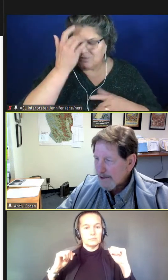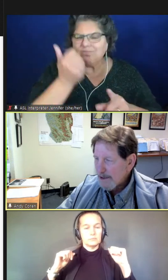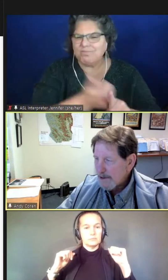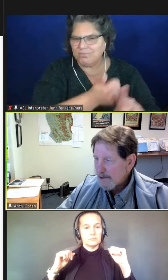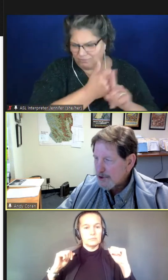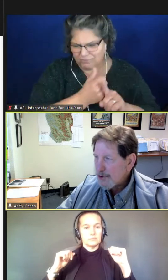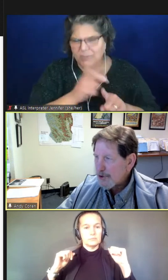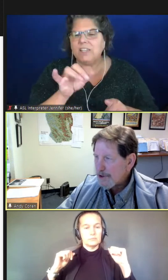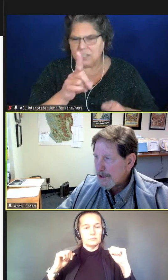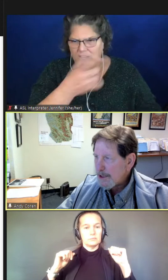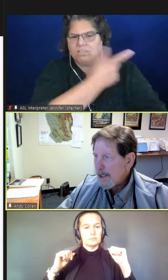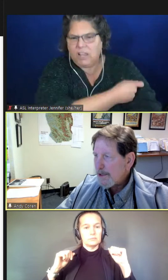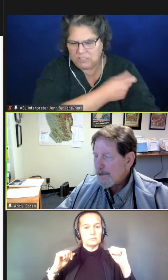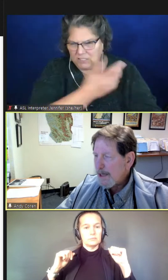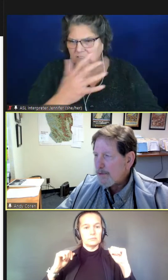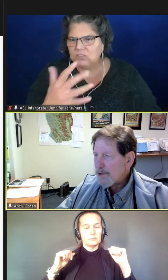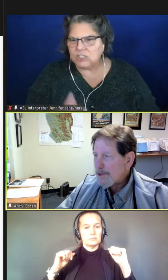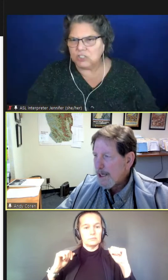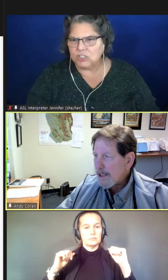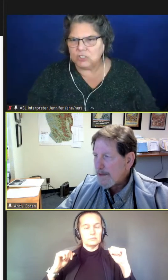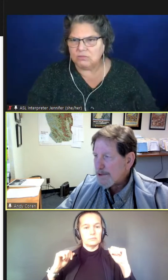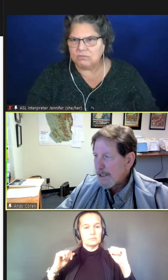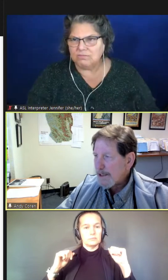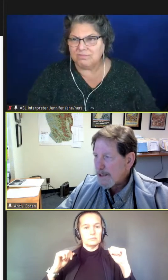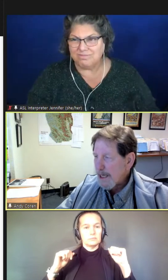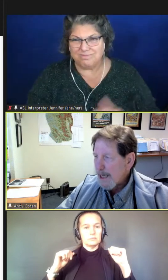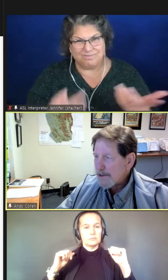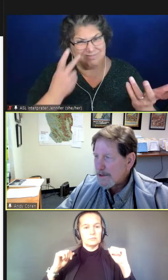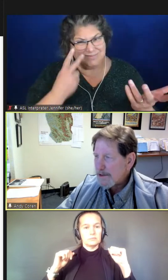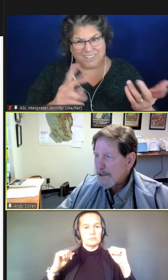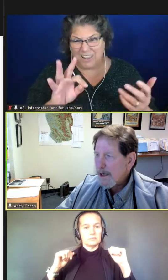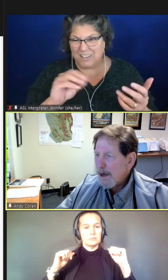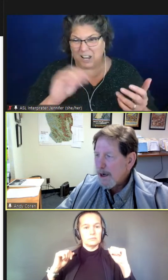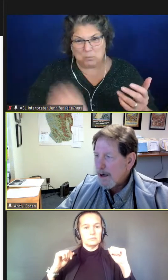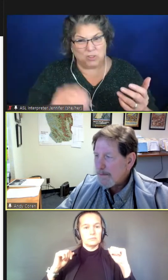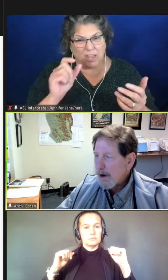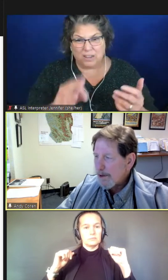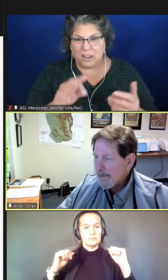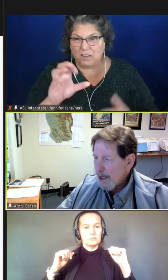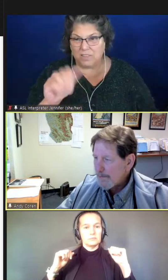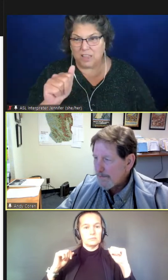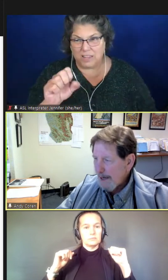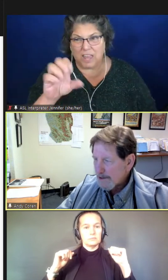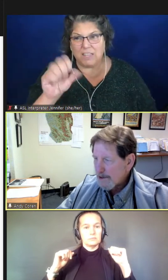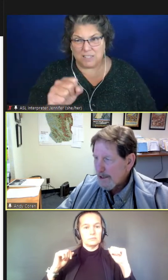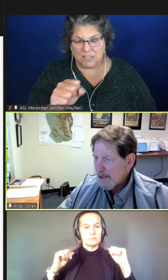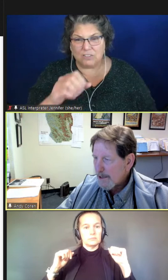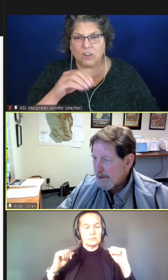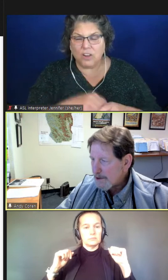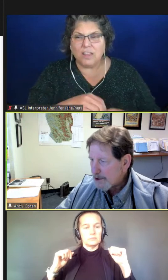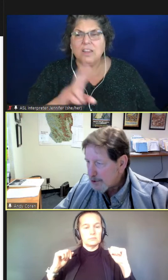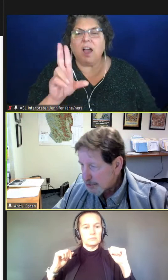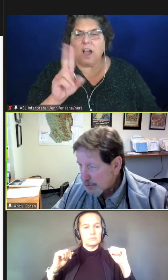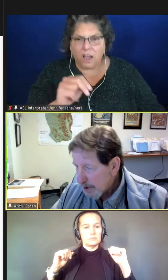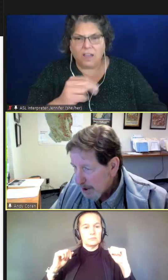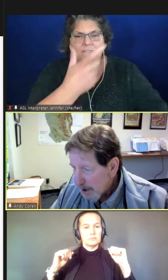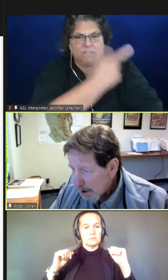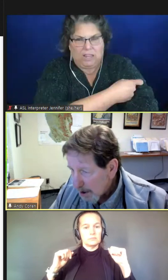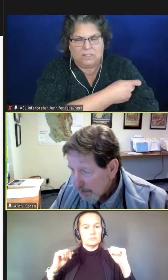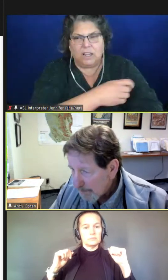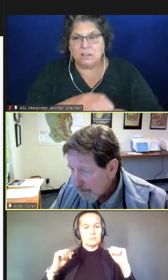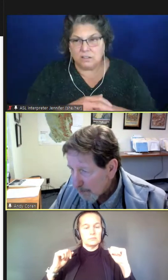had vaccines. And so you can see that almost 90% of the cases are in the unvaccinated. And this is